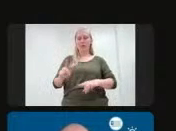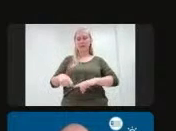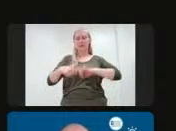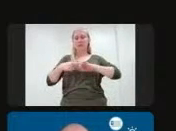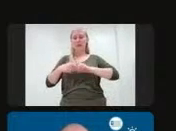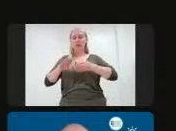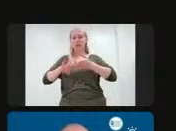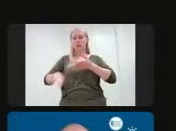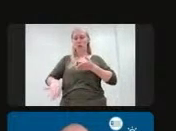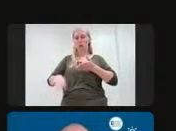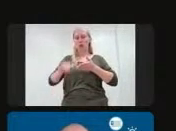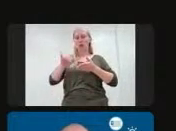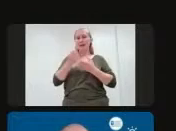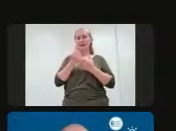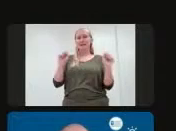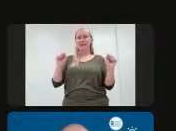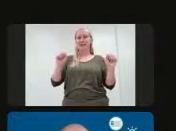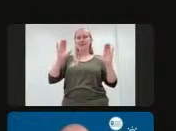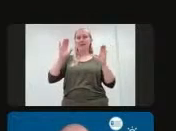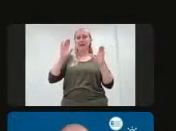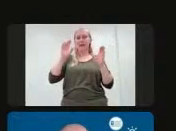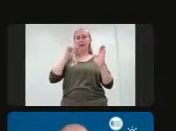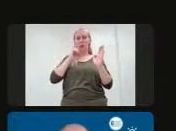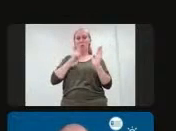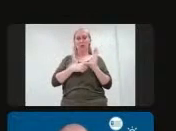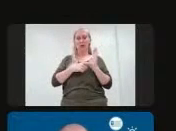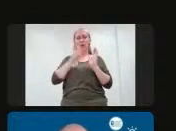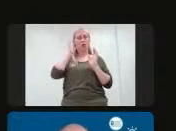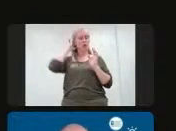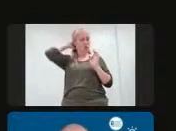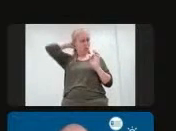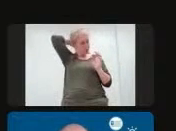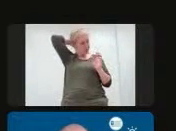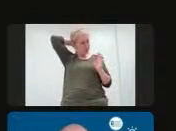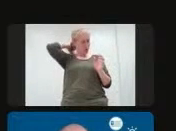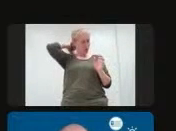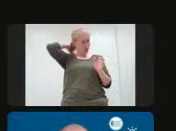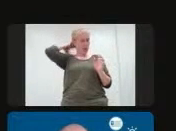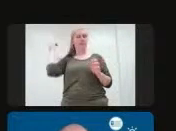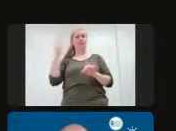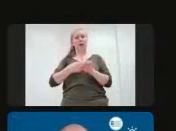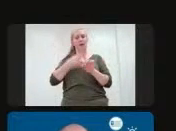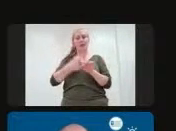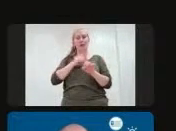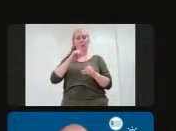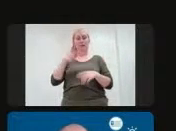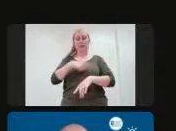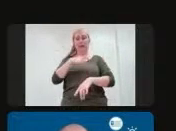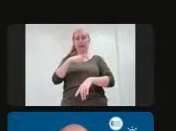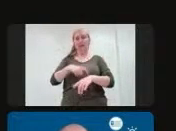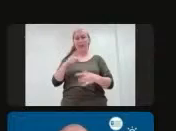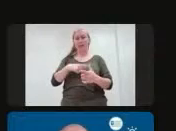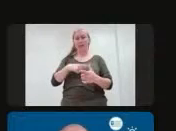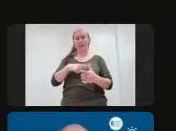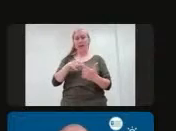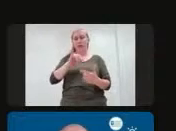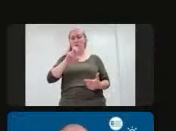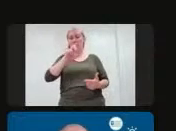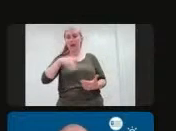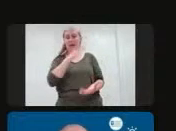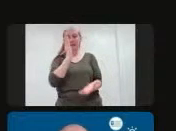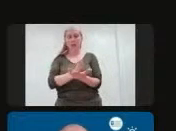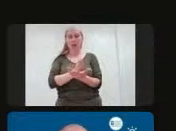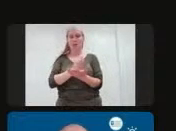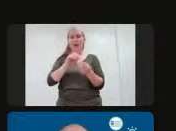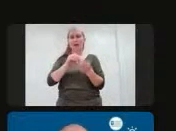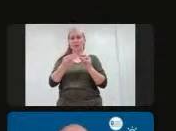We called it safety indicators, monthly real time. Right? Come July, it stopped. And the numbers